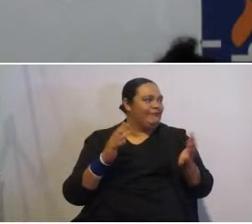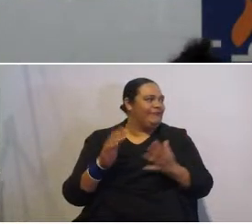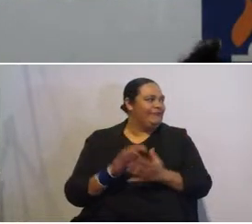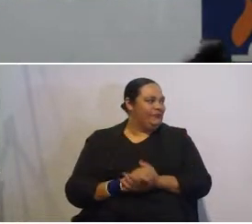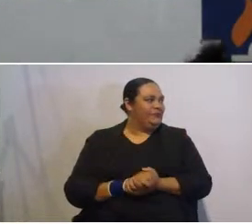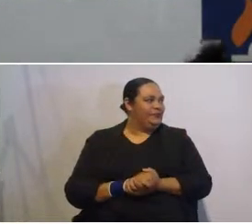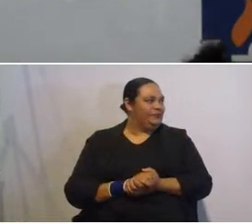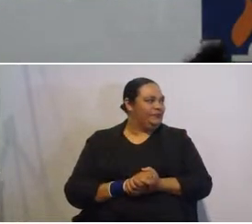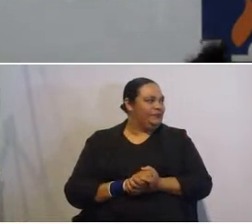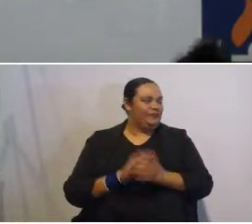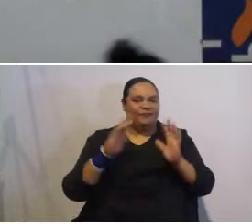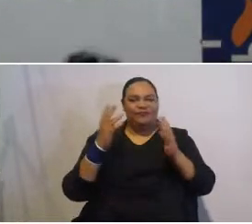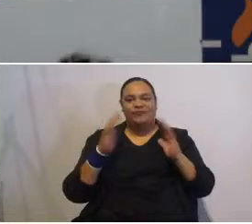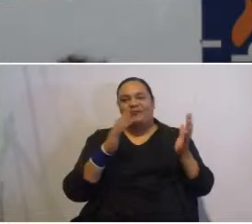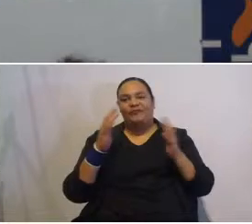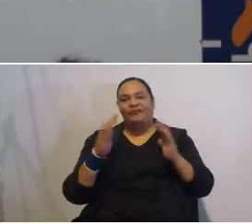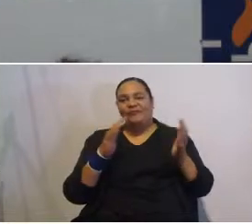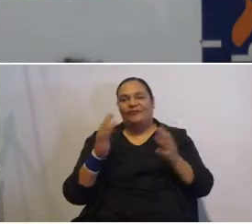much.